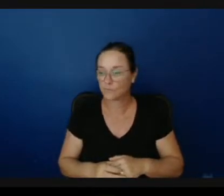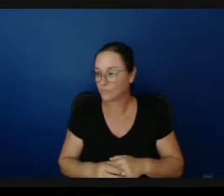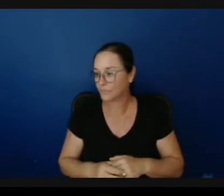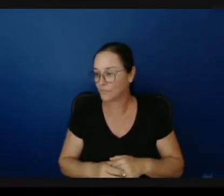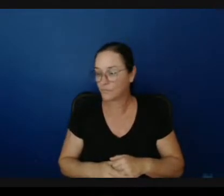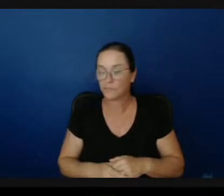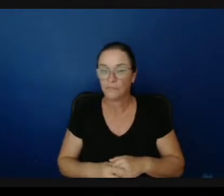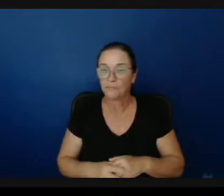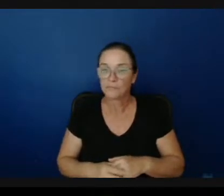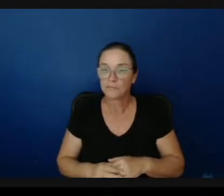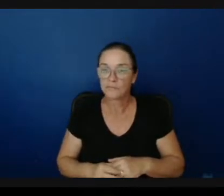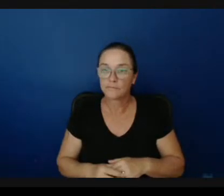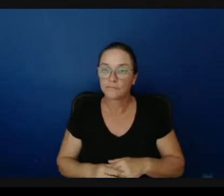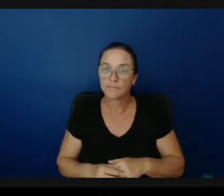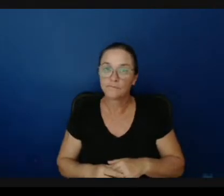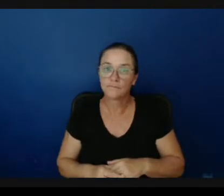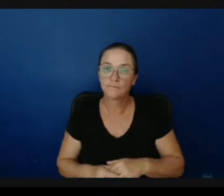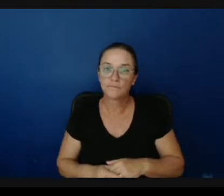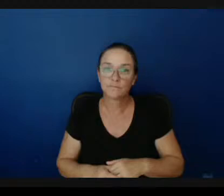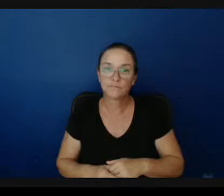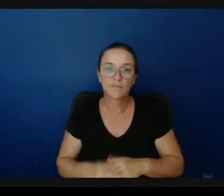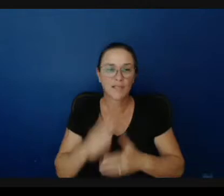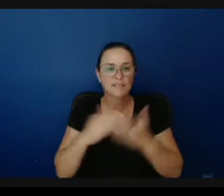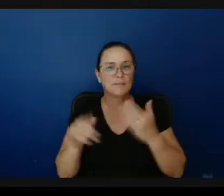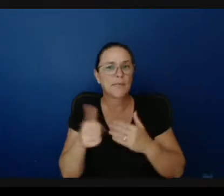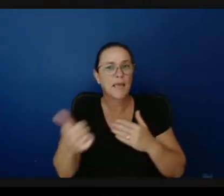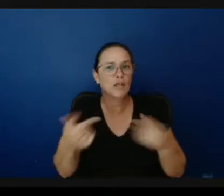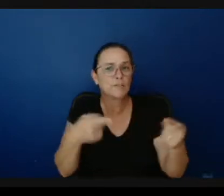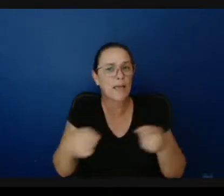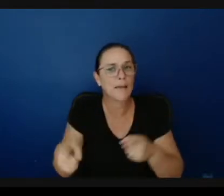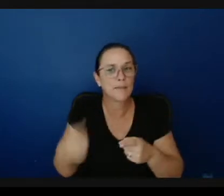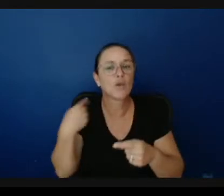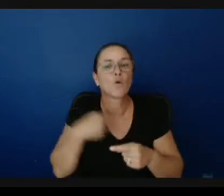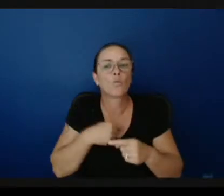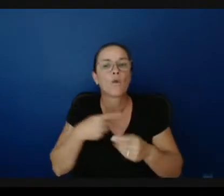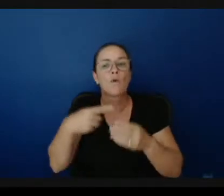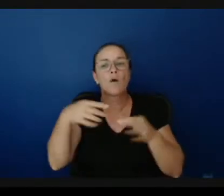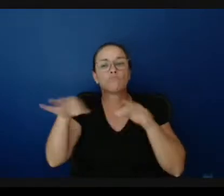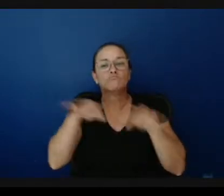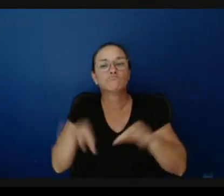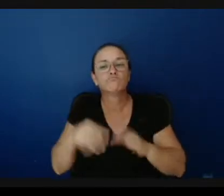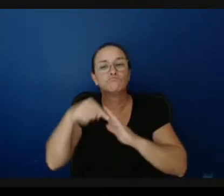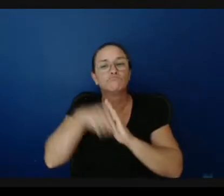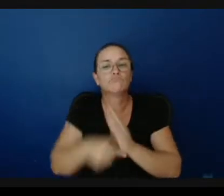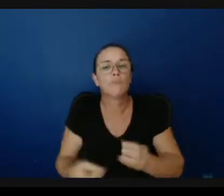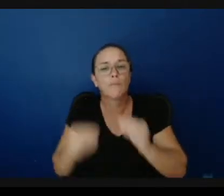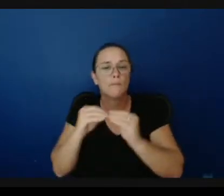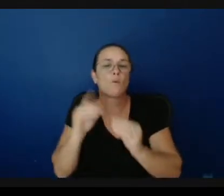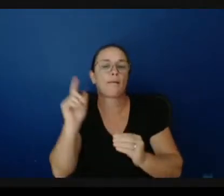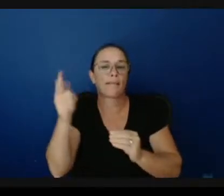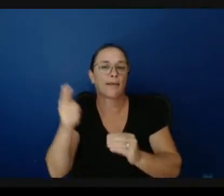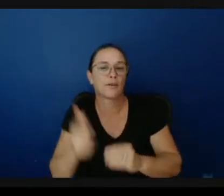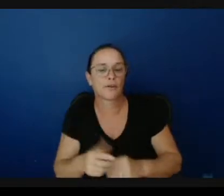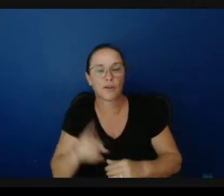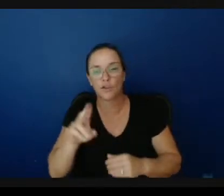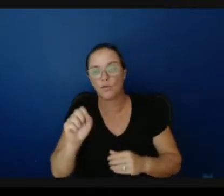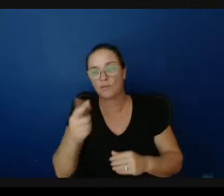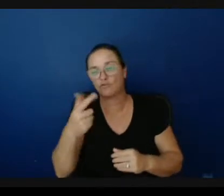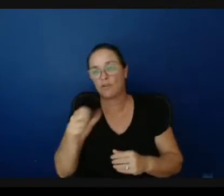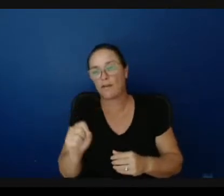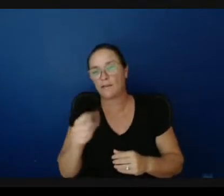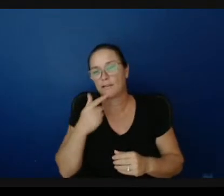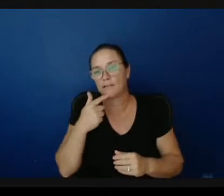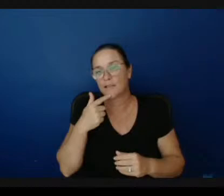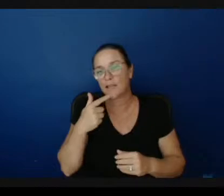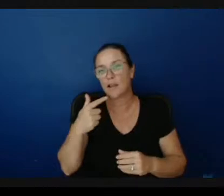examination, right? But something else is going on here that we'll dig into more in the future. And we know that USGS mentioned the rangefinder